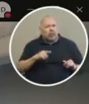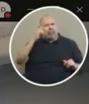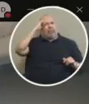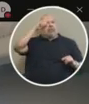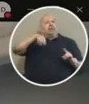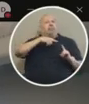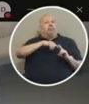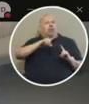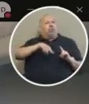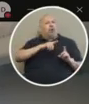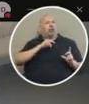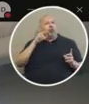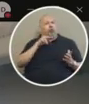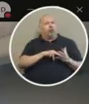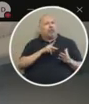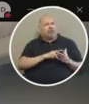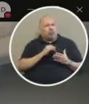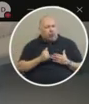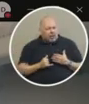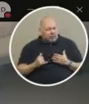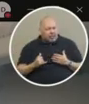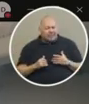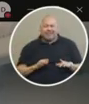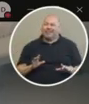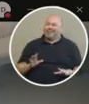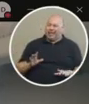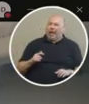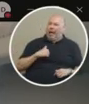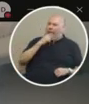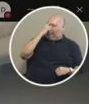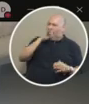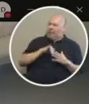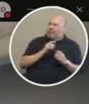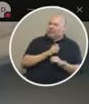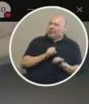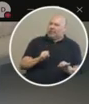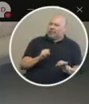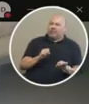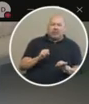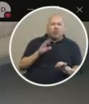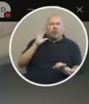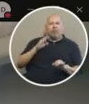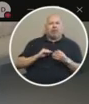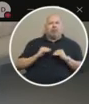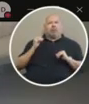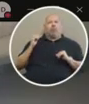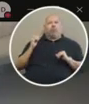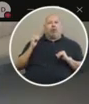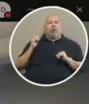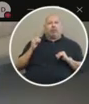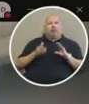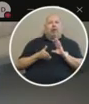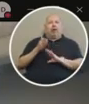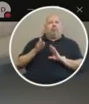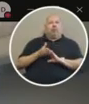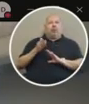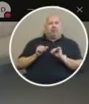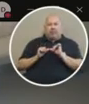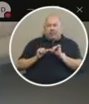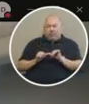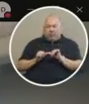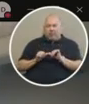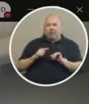thinking about when you're looking at these projects? Absolutely. I think safety will be a number one. Operation